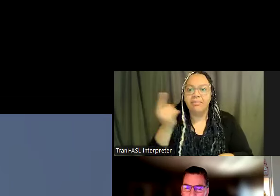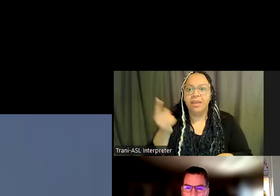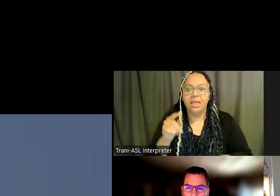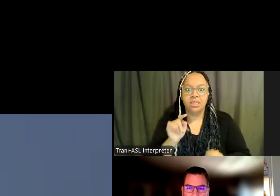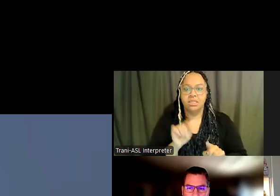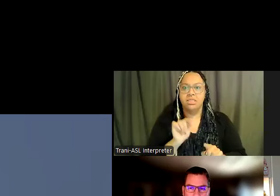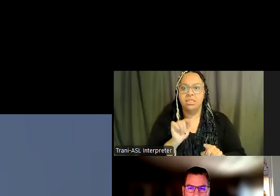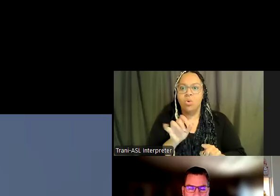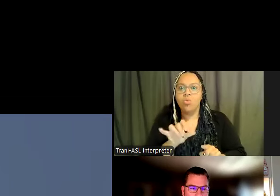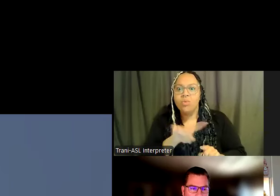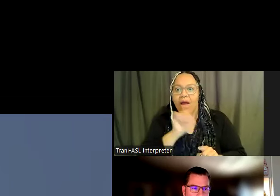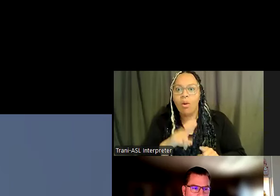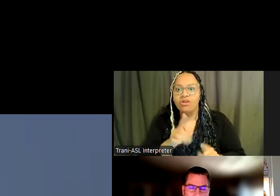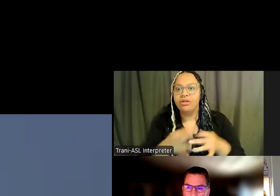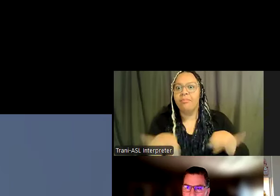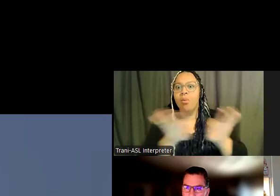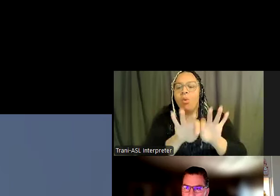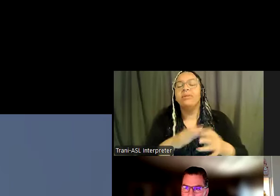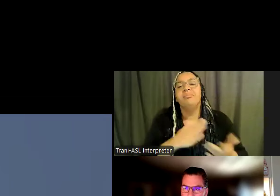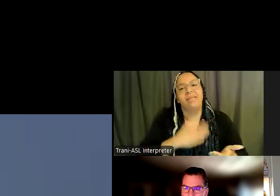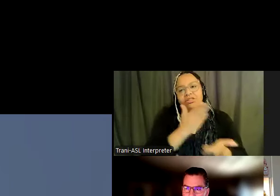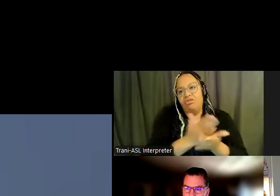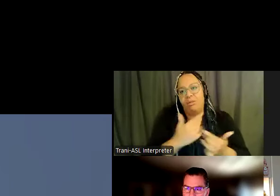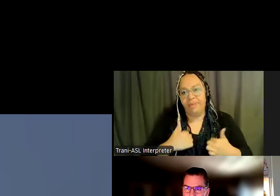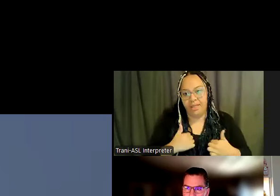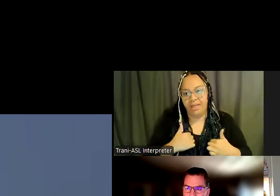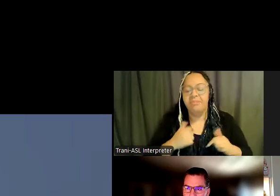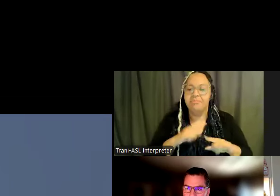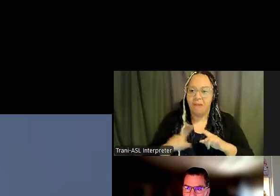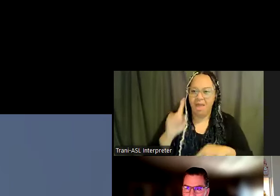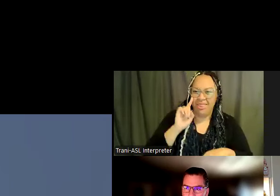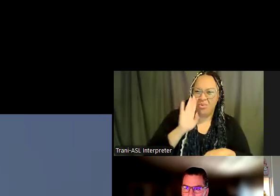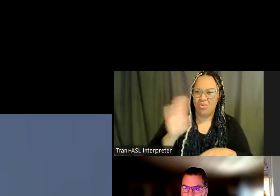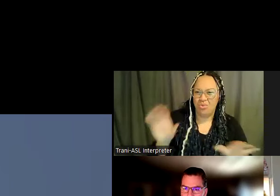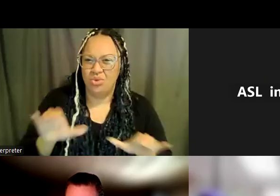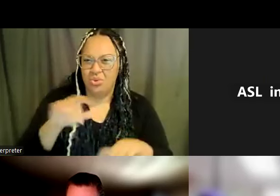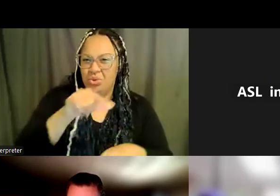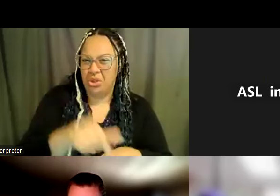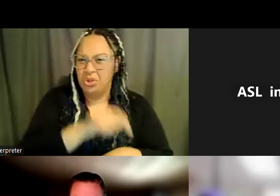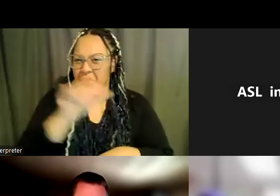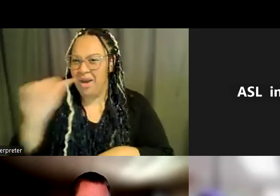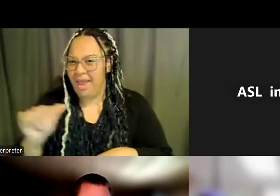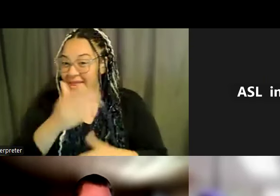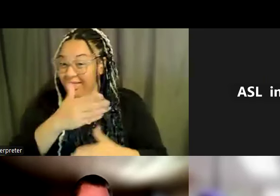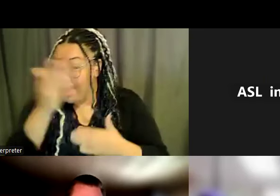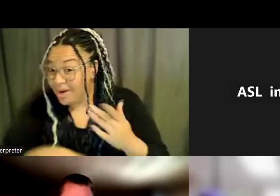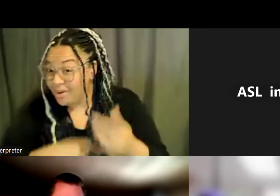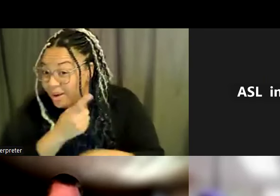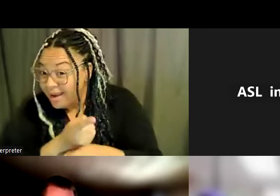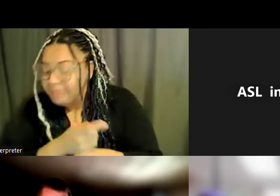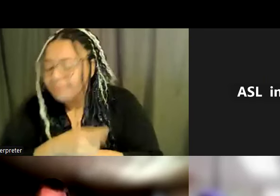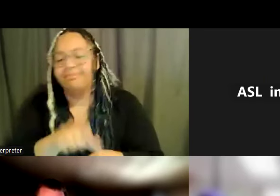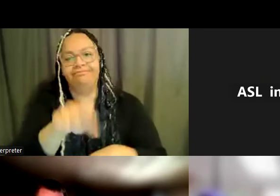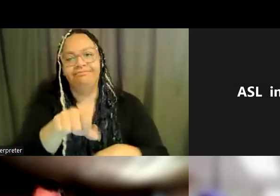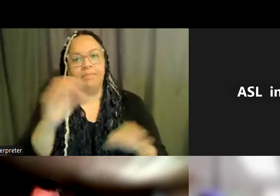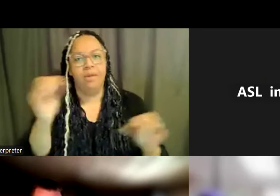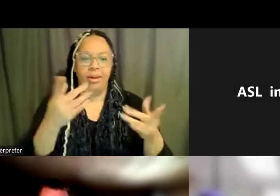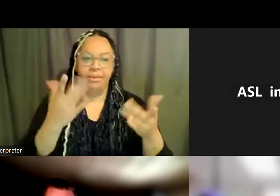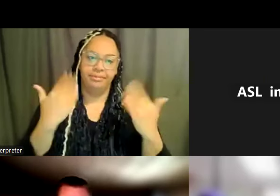now. Otherwise, I think we're just gonna have some Q&A discussion at the end. Is that accurate? Okay, cool. So next